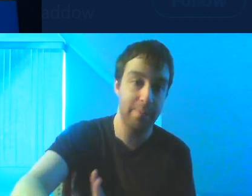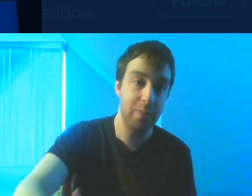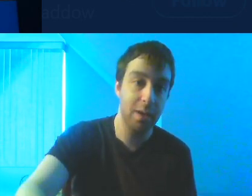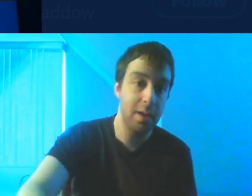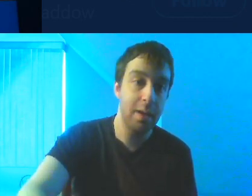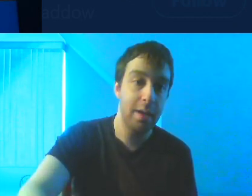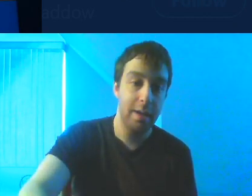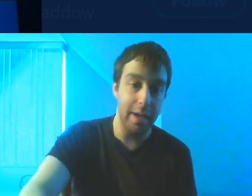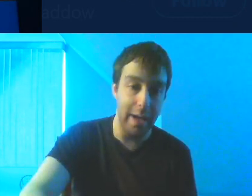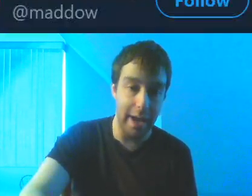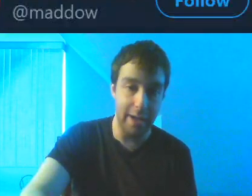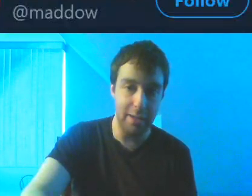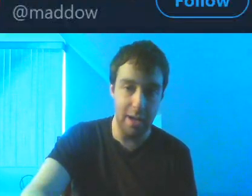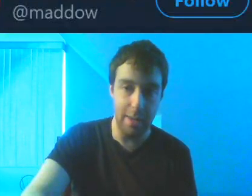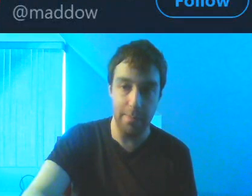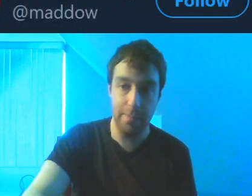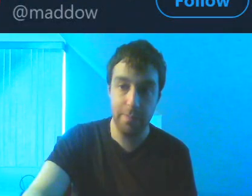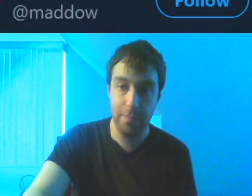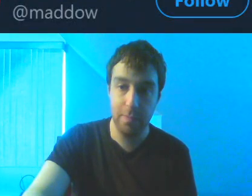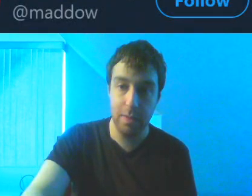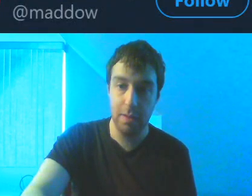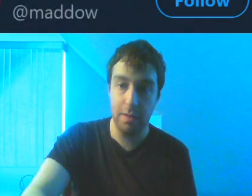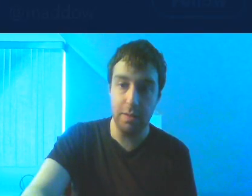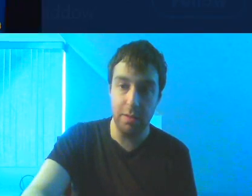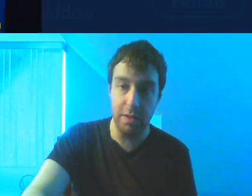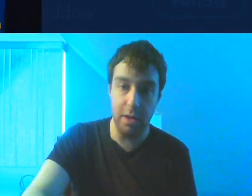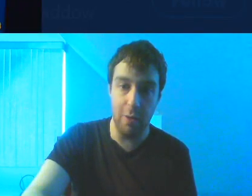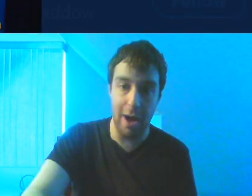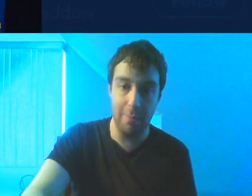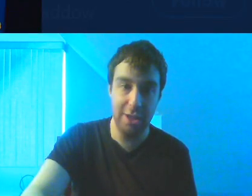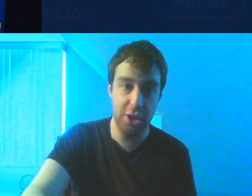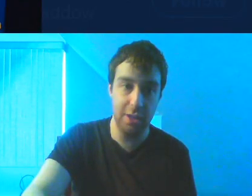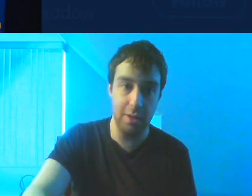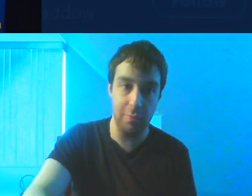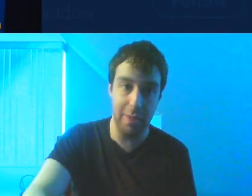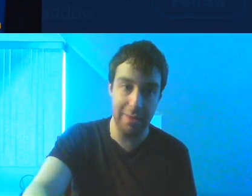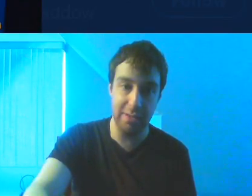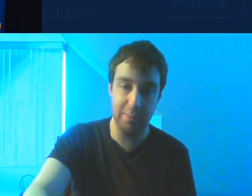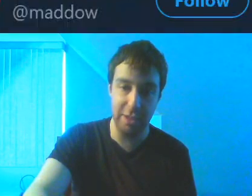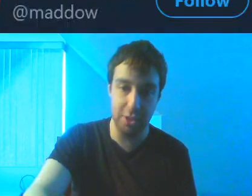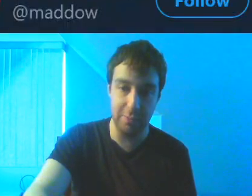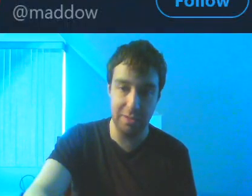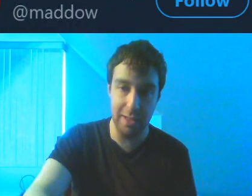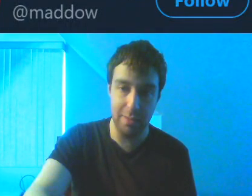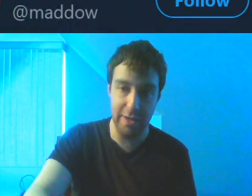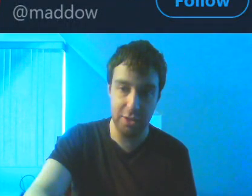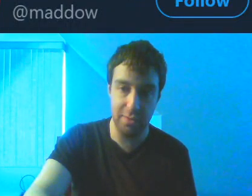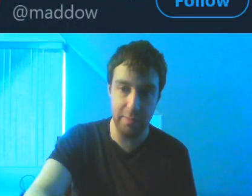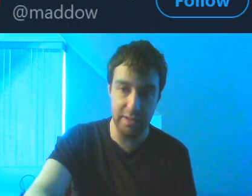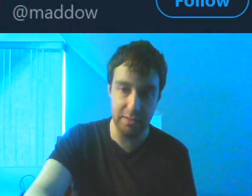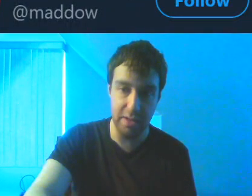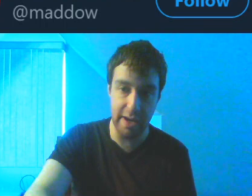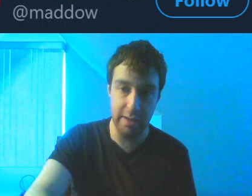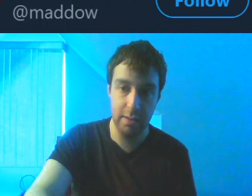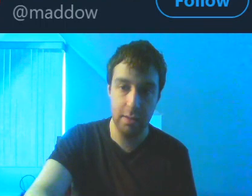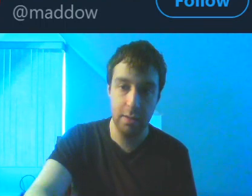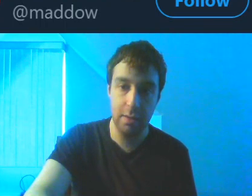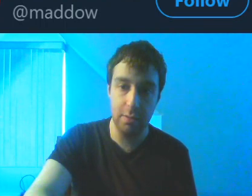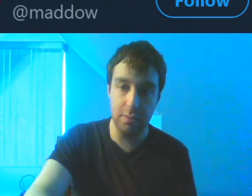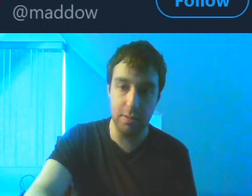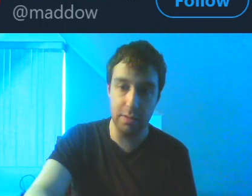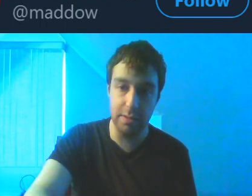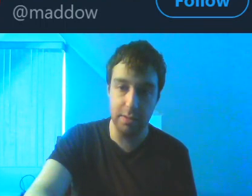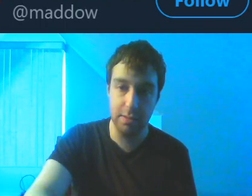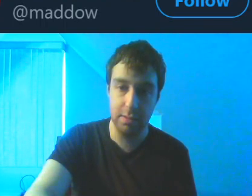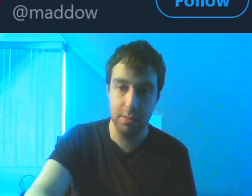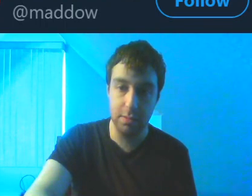point. And, you know, I'll mention... Oh, not this picture. What's the other picture from yesterday?